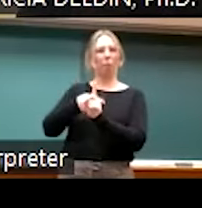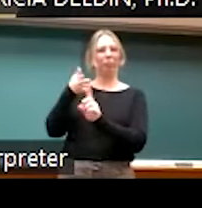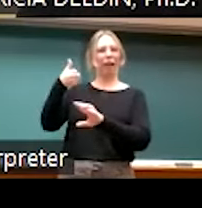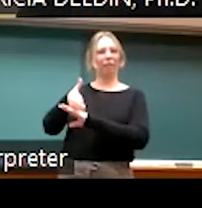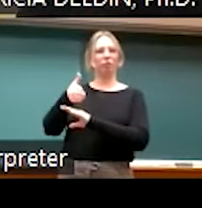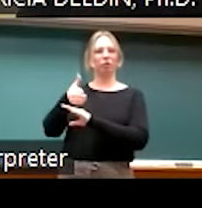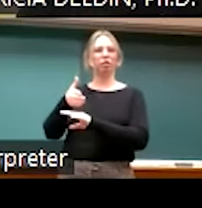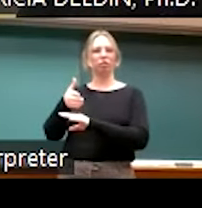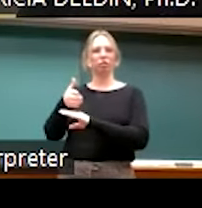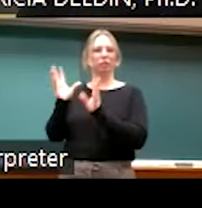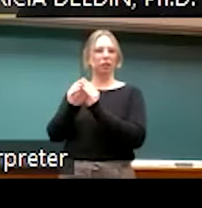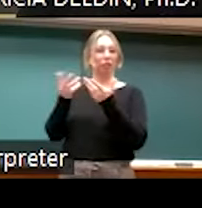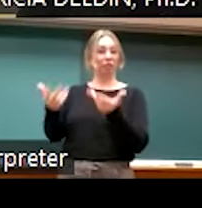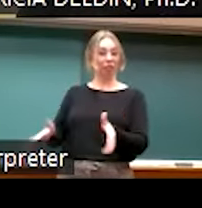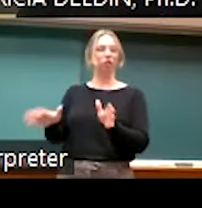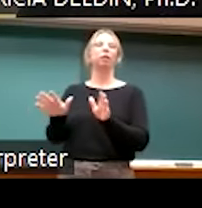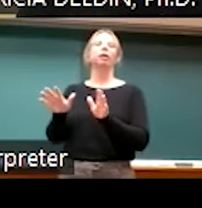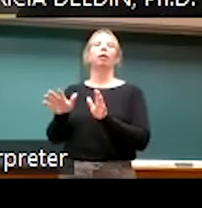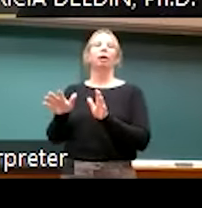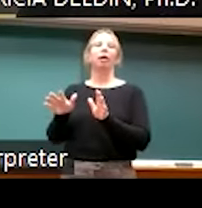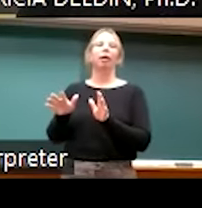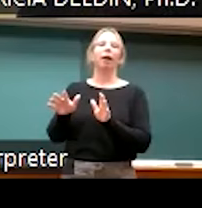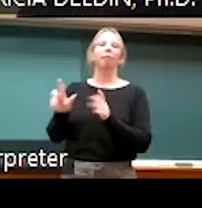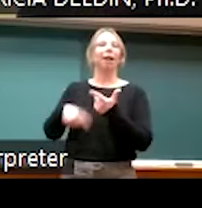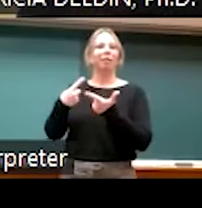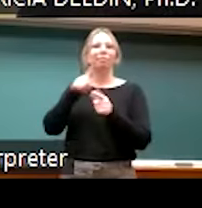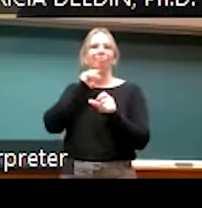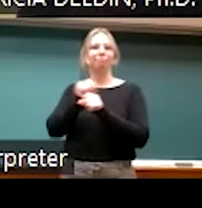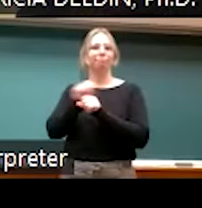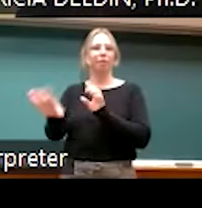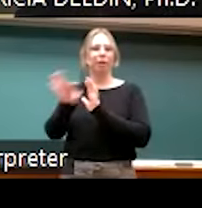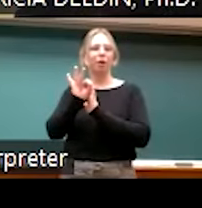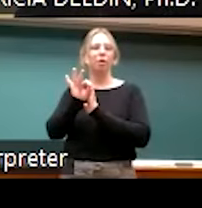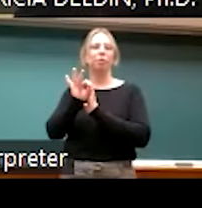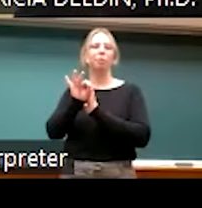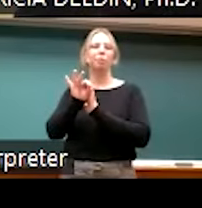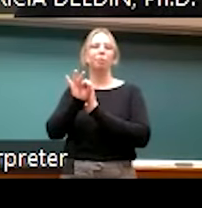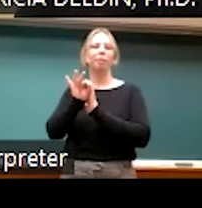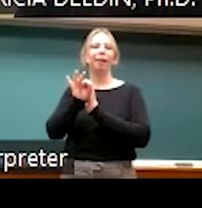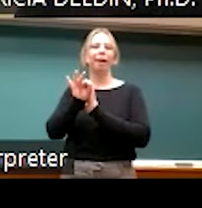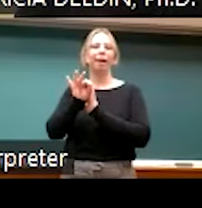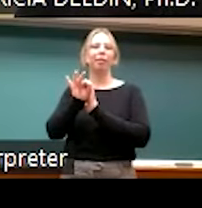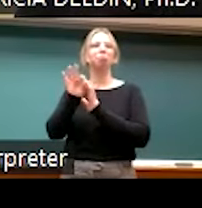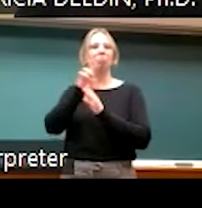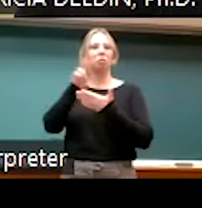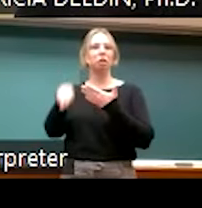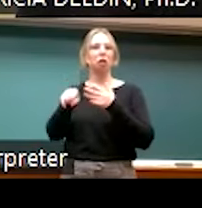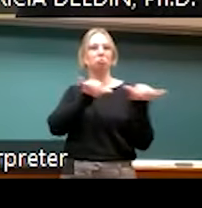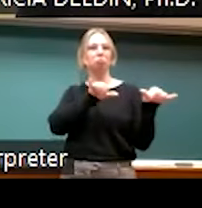that. I think it was, and they also found that the results maintained.